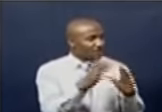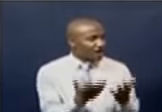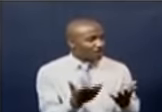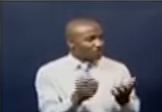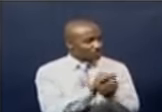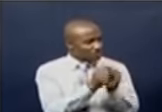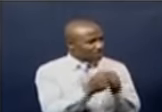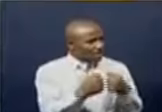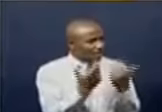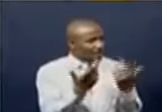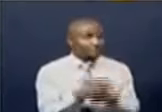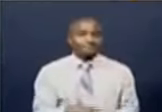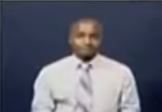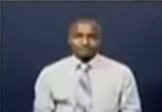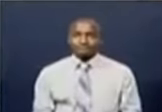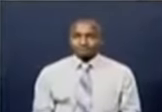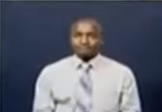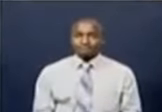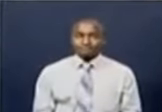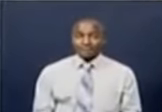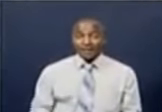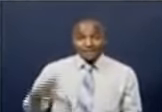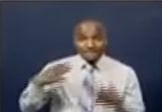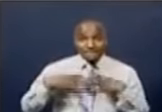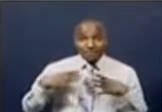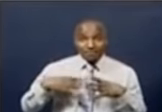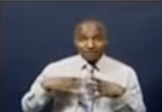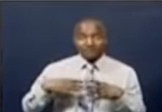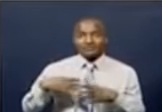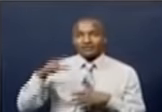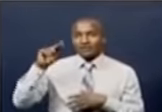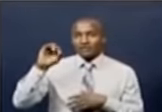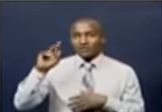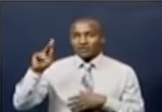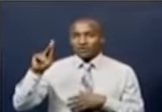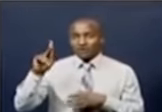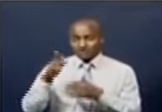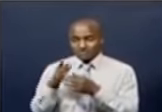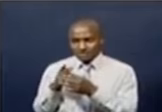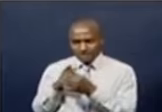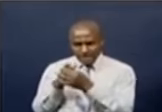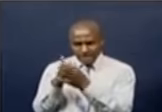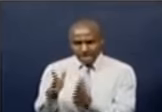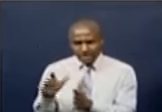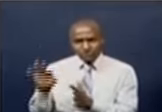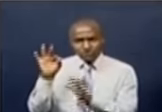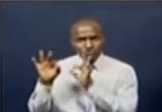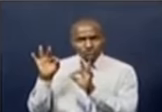going to happen? You see, one is quite... First, the people in NOC, the leadership, they are elected in office.